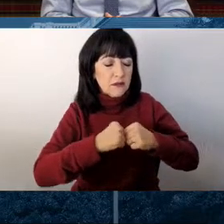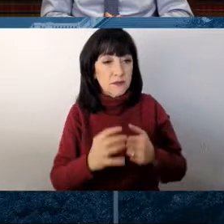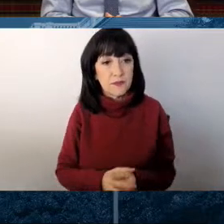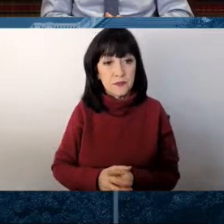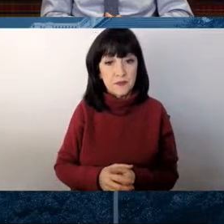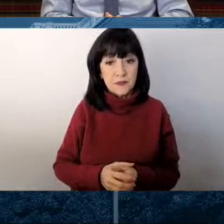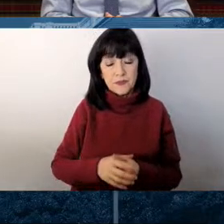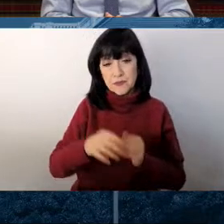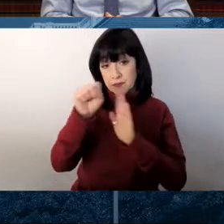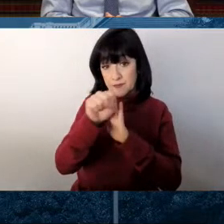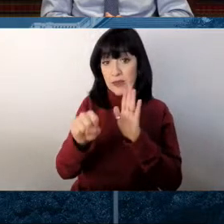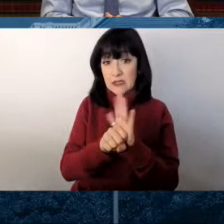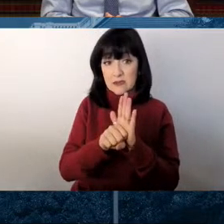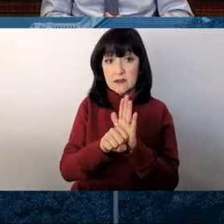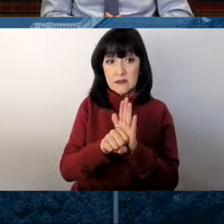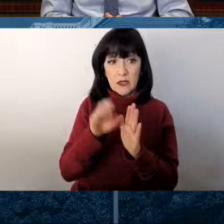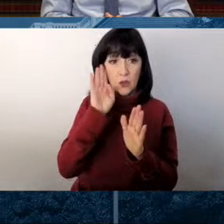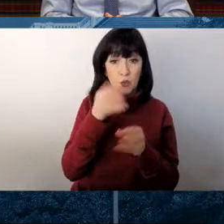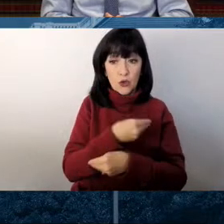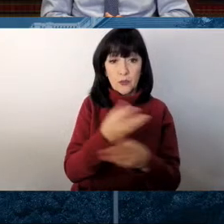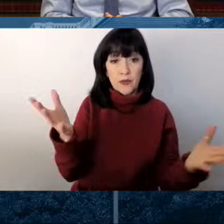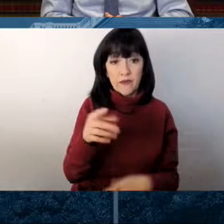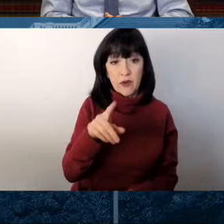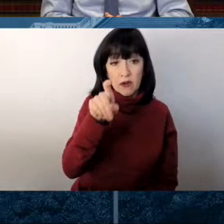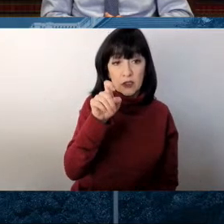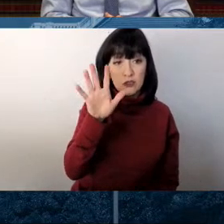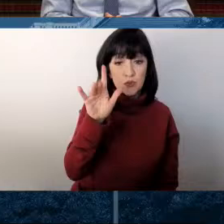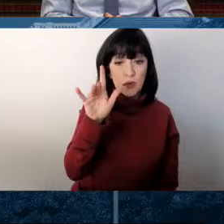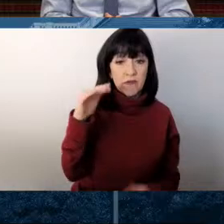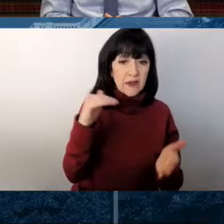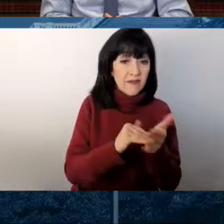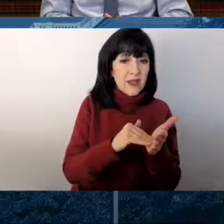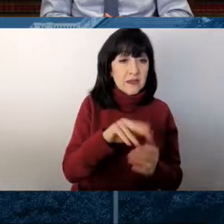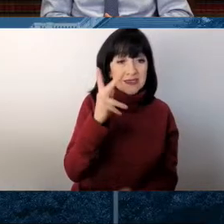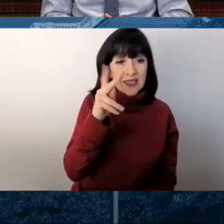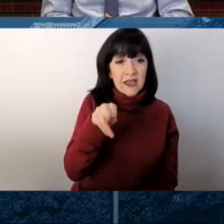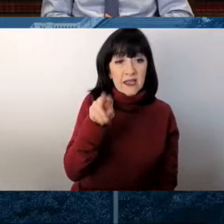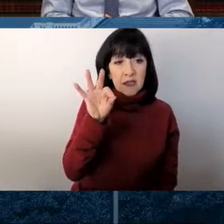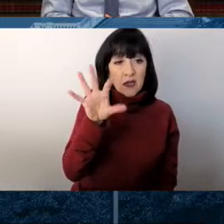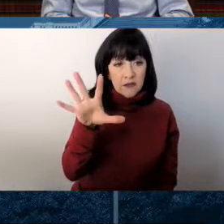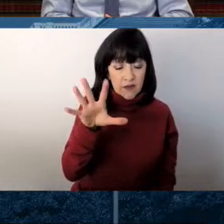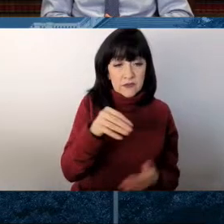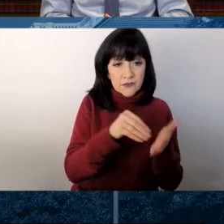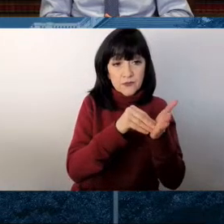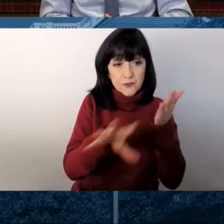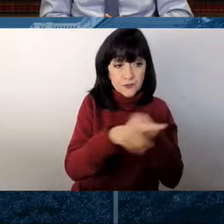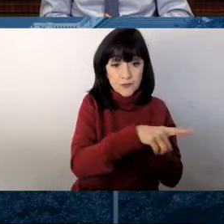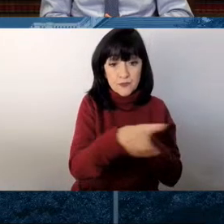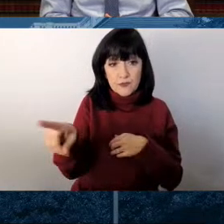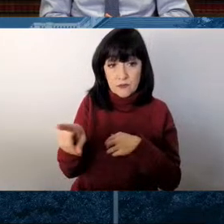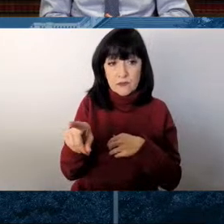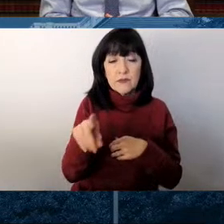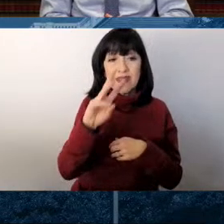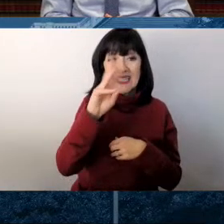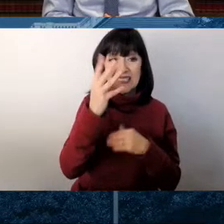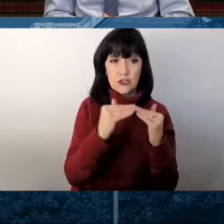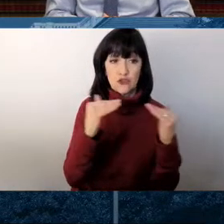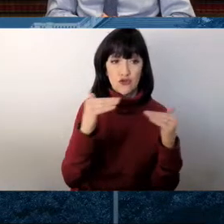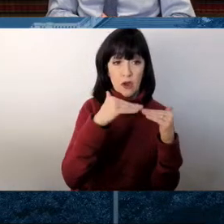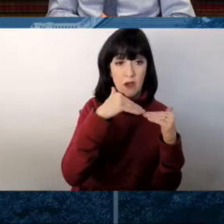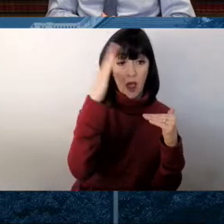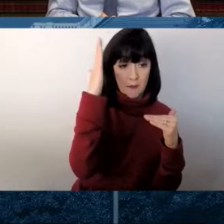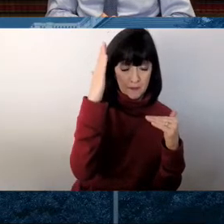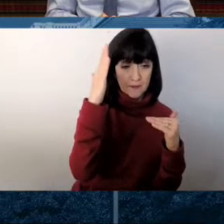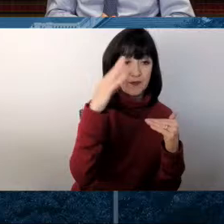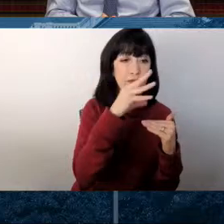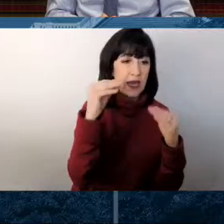providing 120,000 KN95 masks to students 6th grade and above, and to teachers and